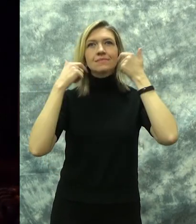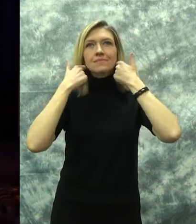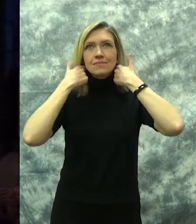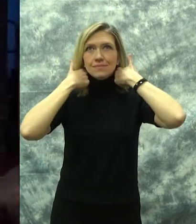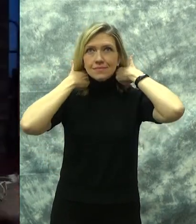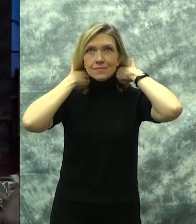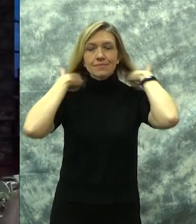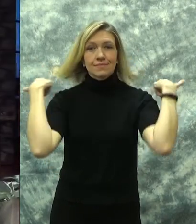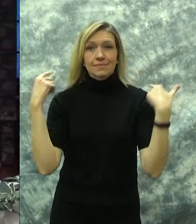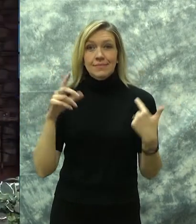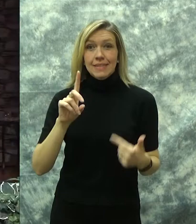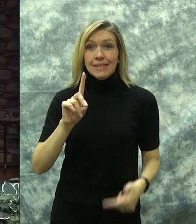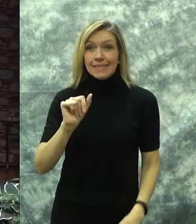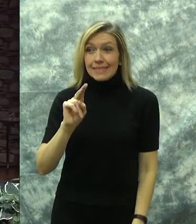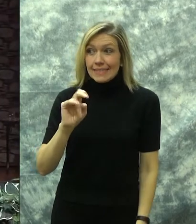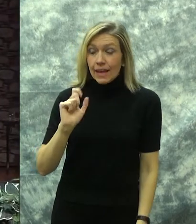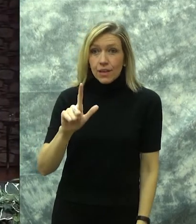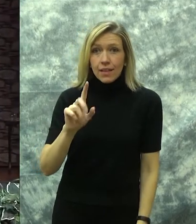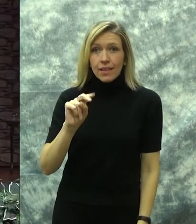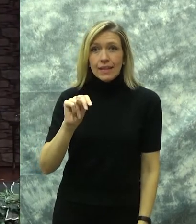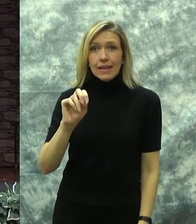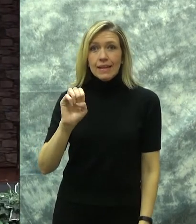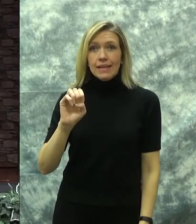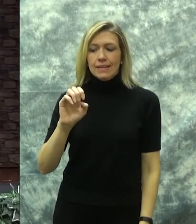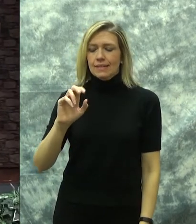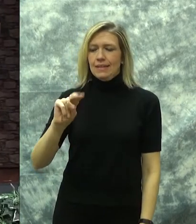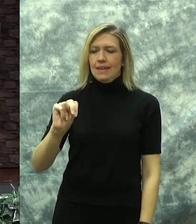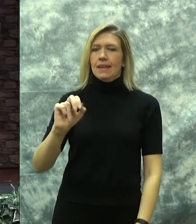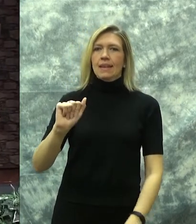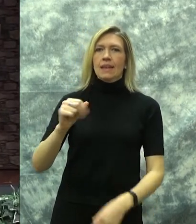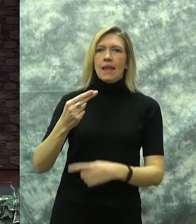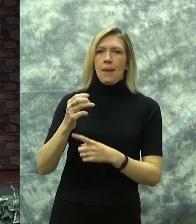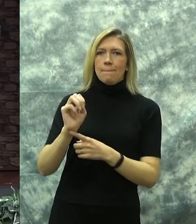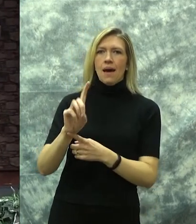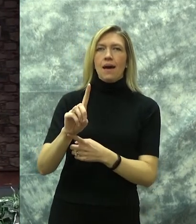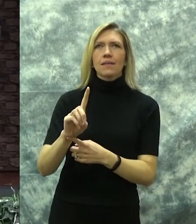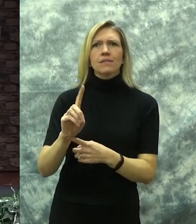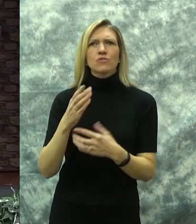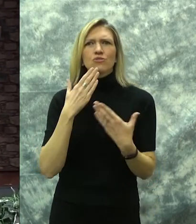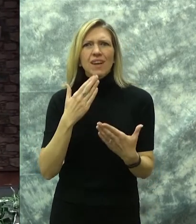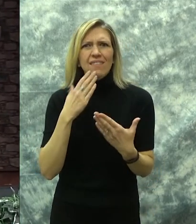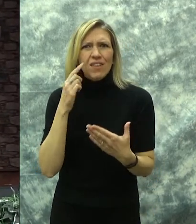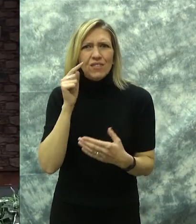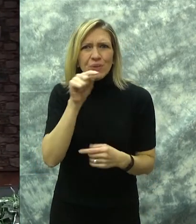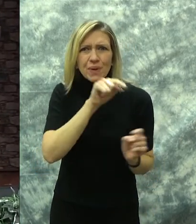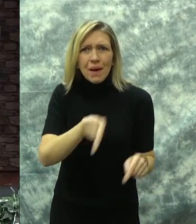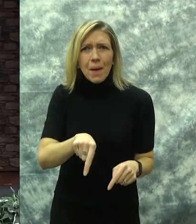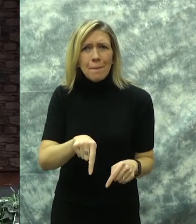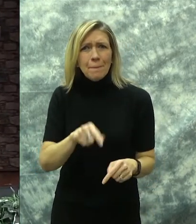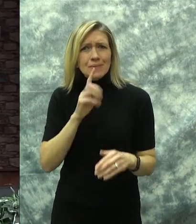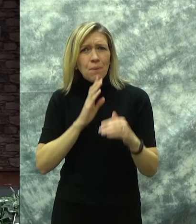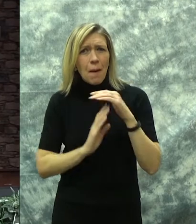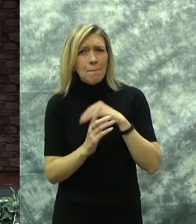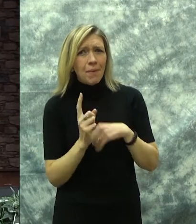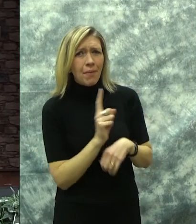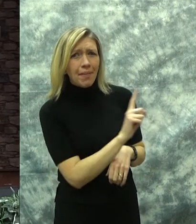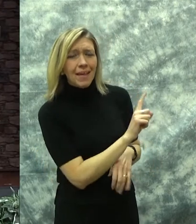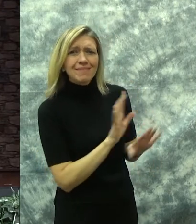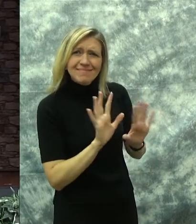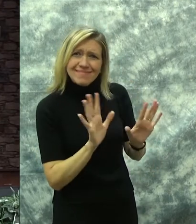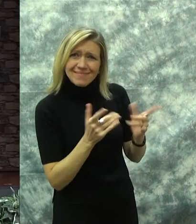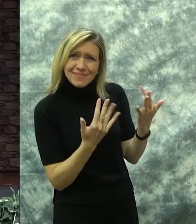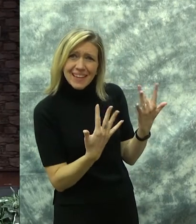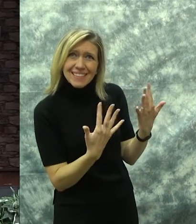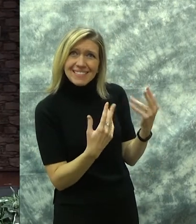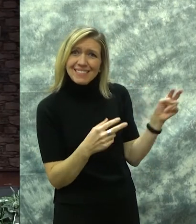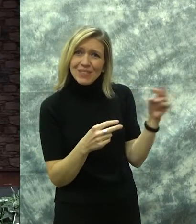Daniel Nahmod, everybody, so great to have you here. Daniel, humble Daniel, turn around there for a second. Daniel, with that particular song, Michelle, we're having a